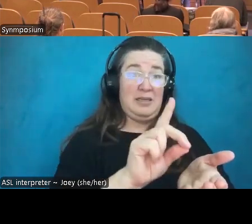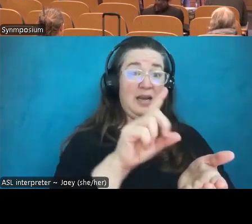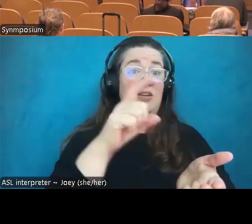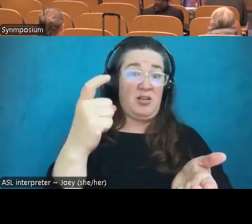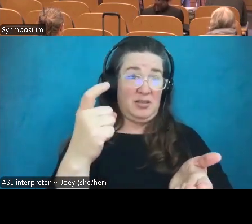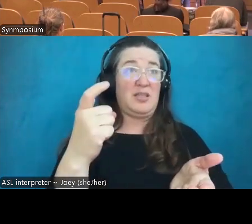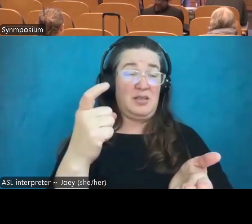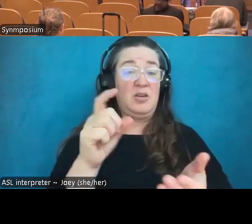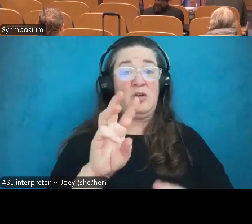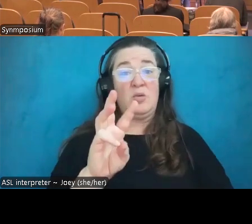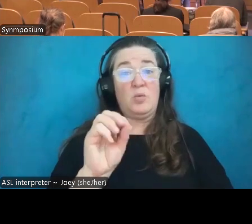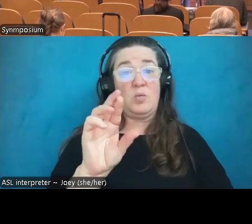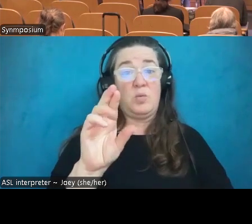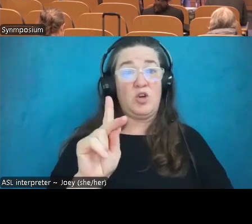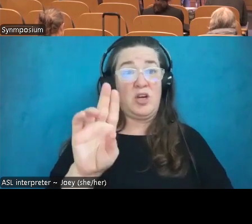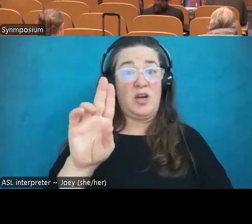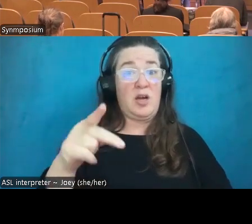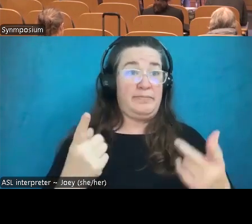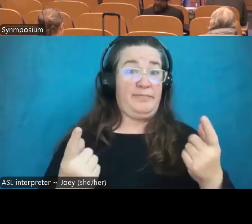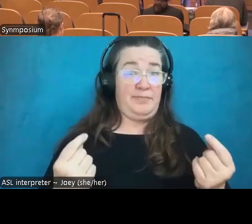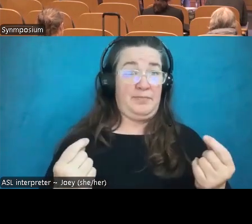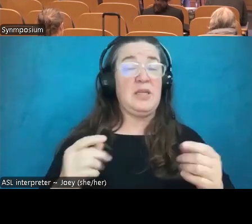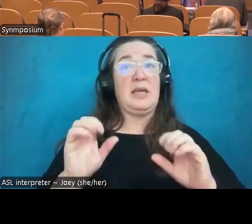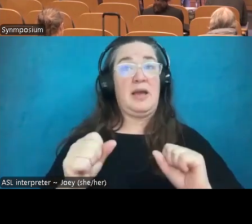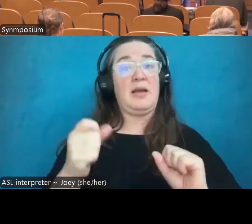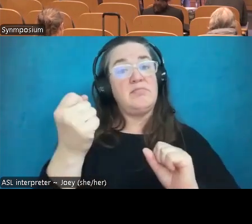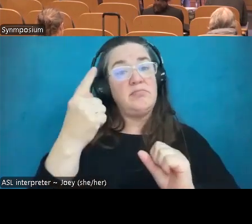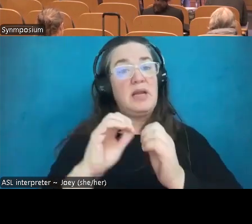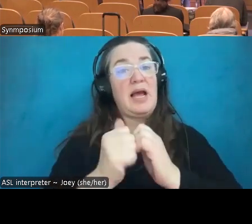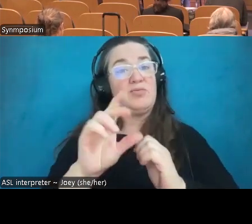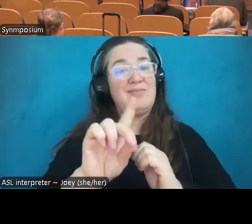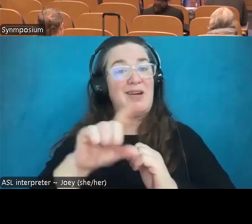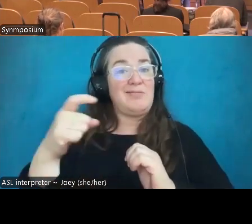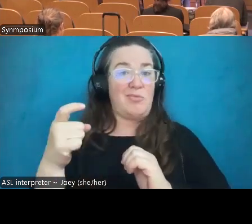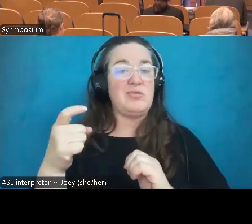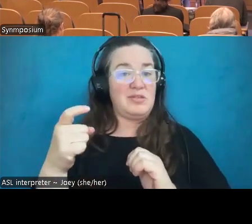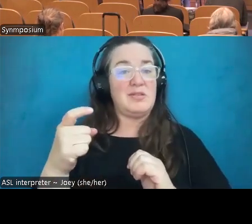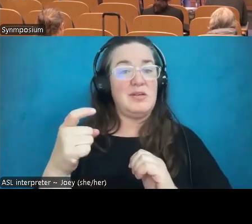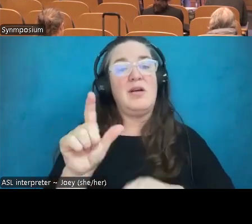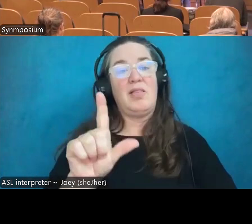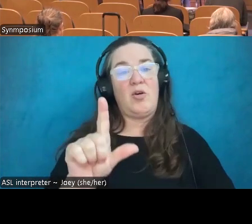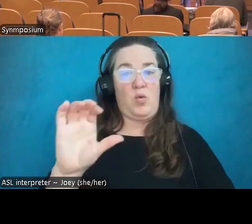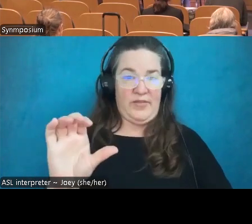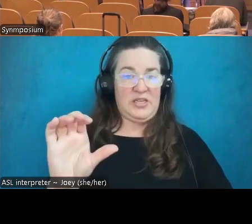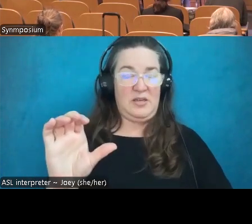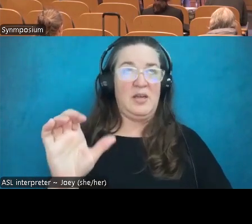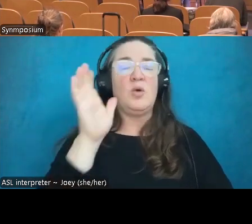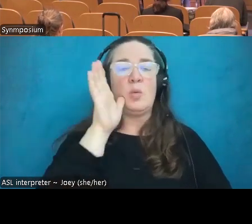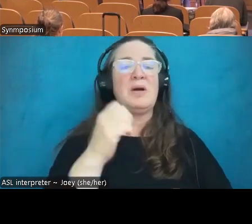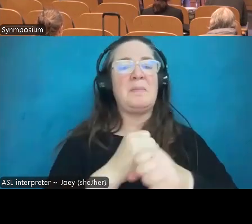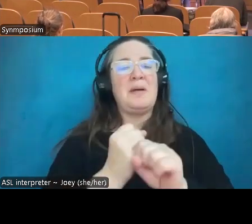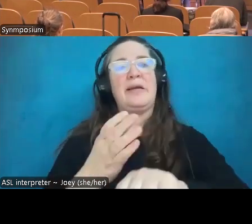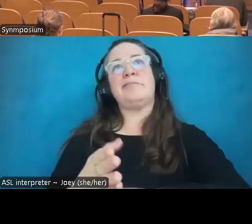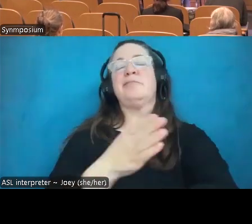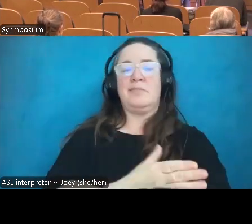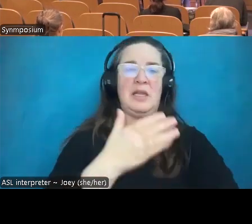workup, and can understand how to diagnose long COVID. I think that will demystify the process for primary care physicians, but also